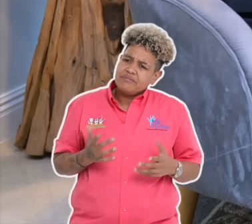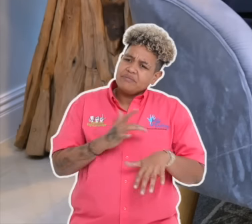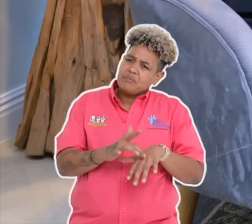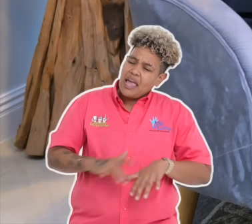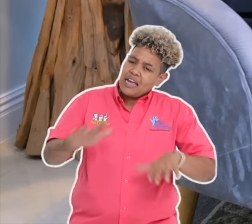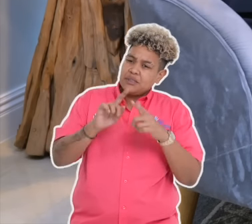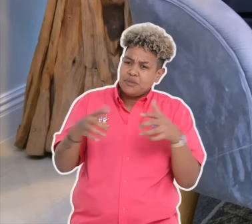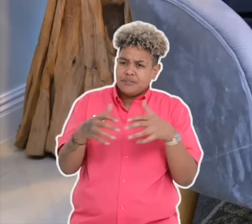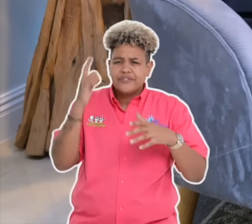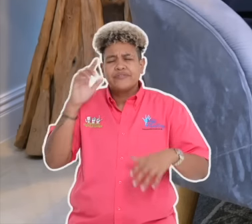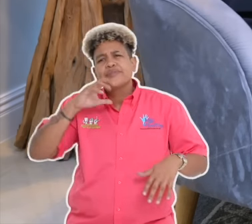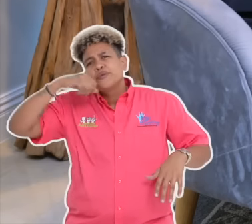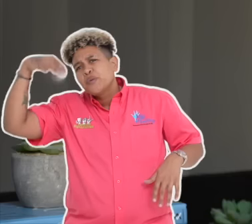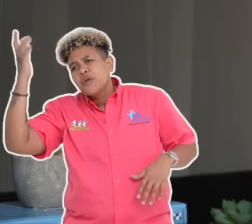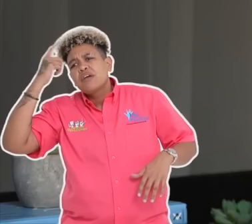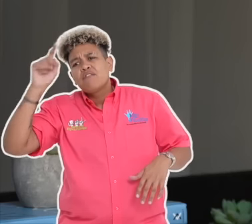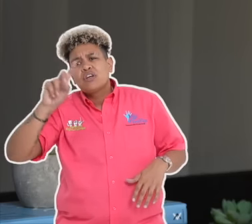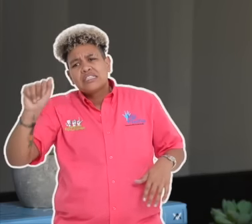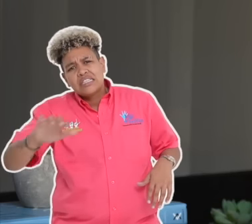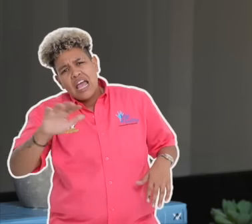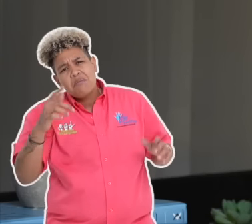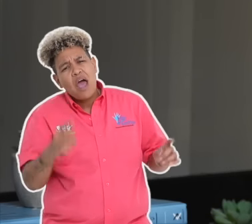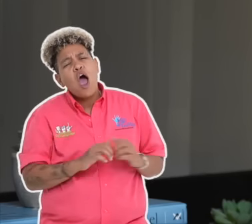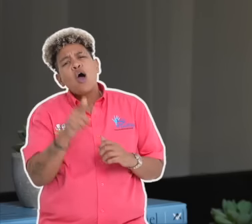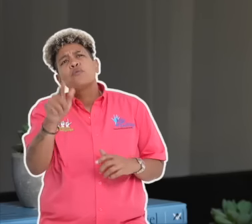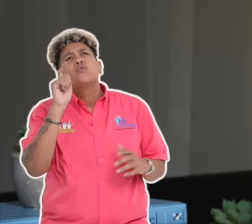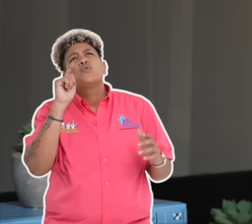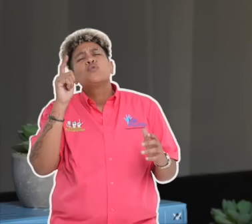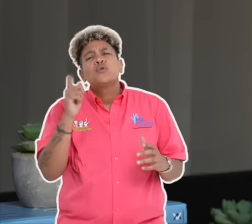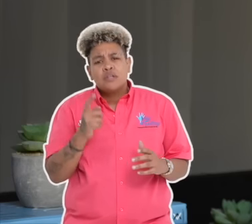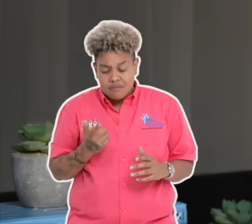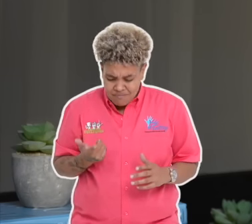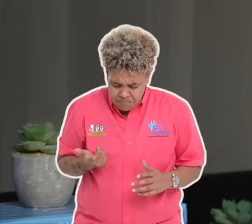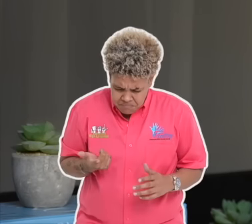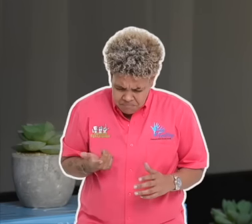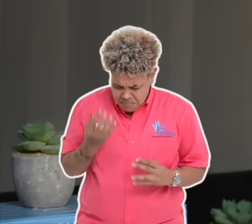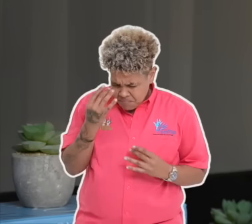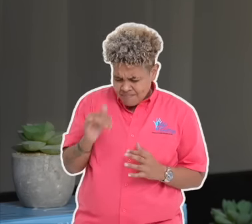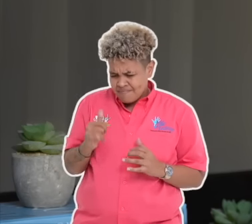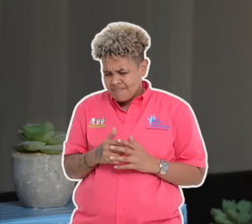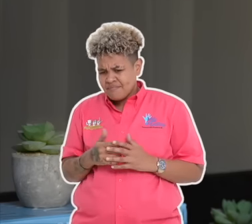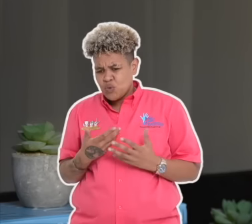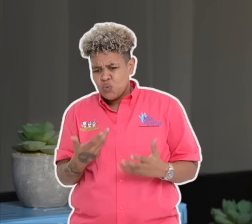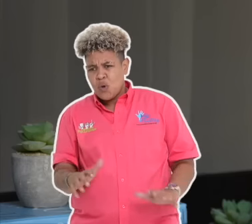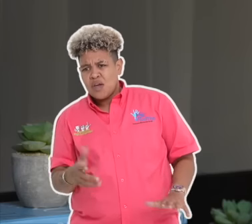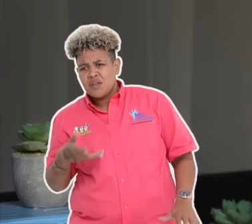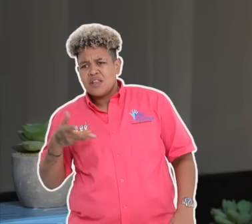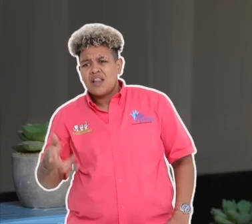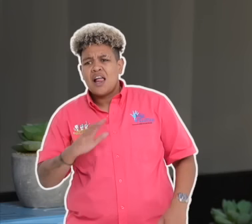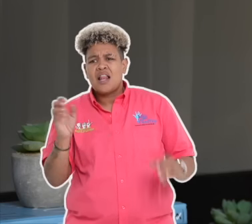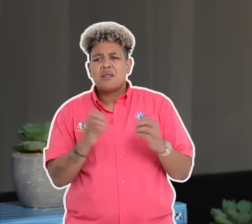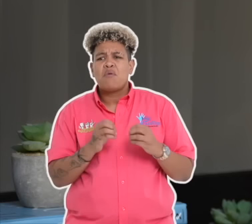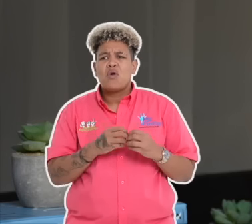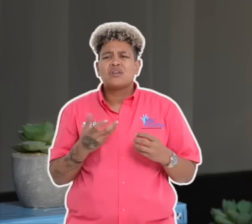in that particular space and niche for the elderly, for the disabled. How did you reconcile with not wanting